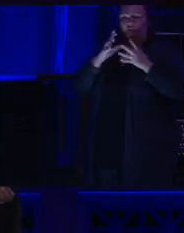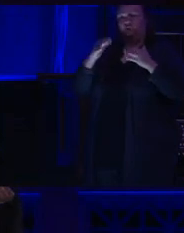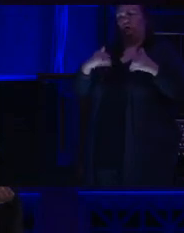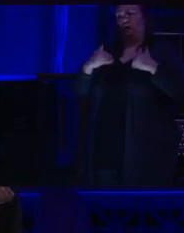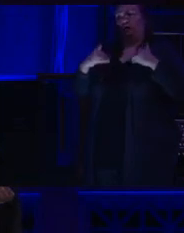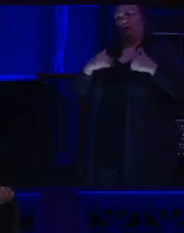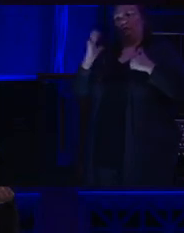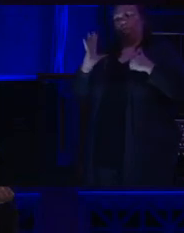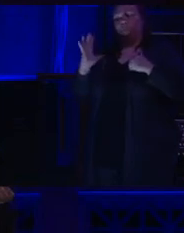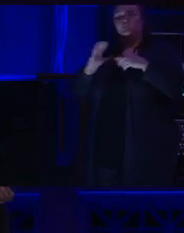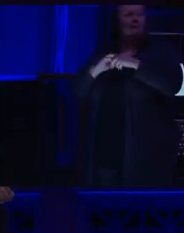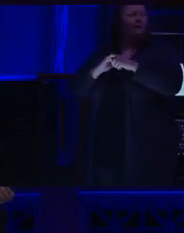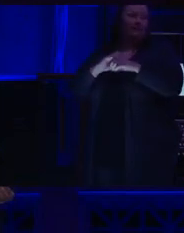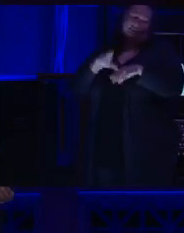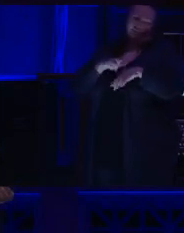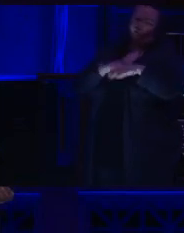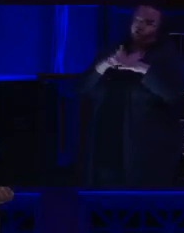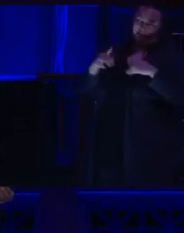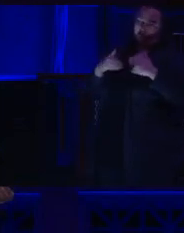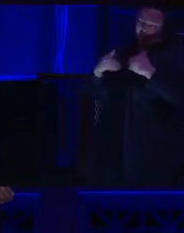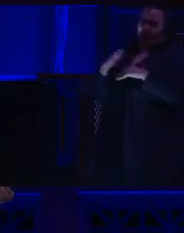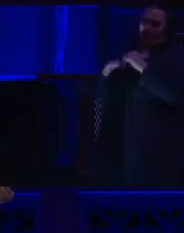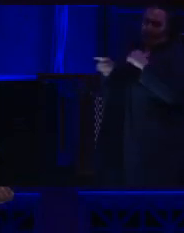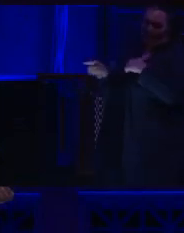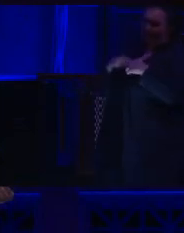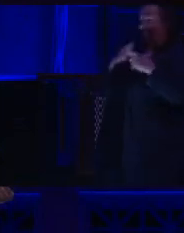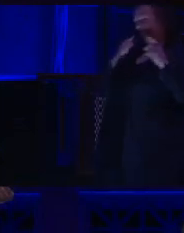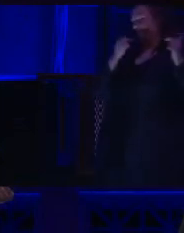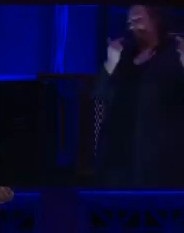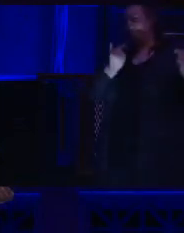Of course, I'm much younger than he is.